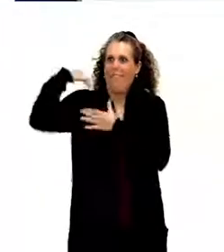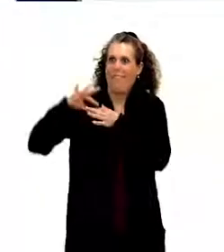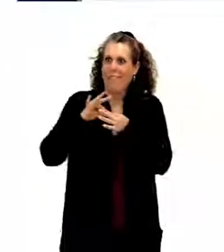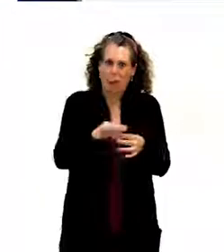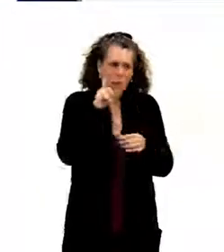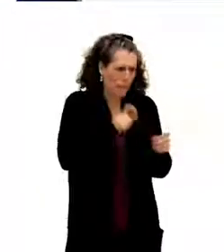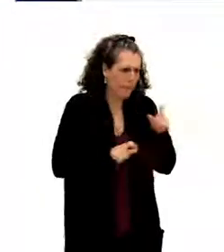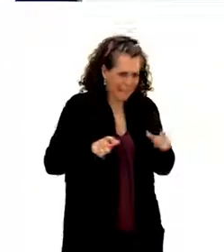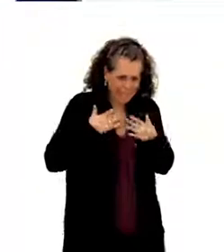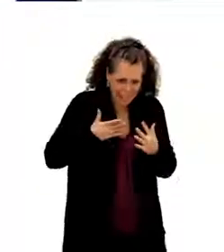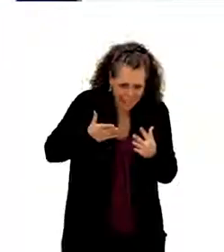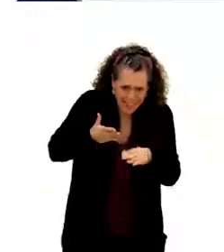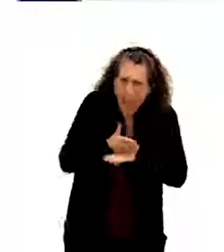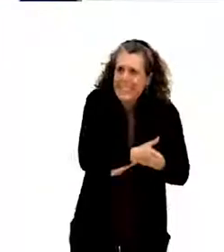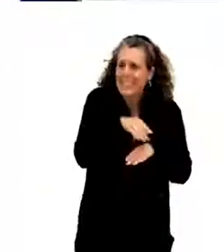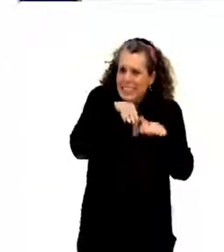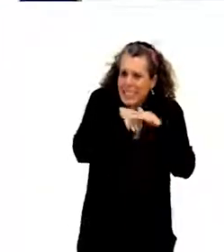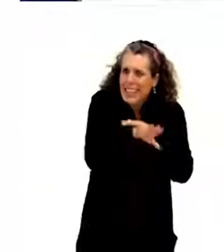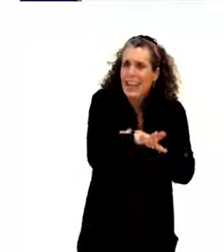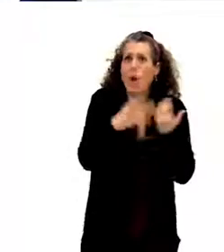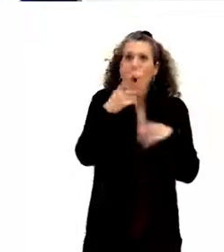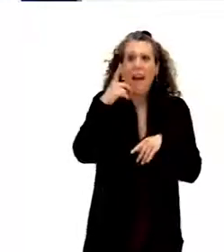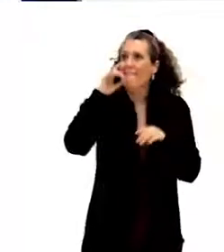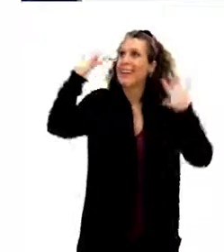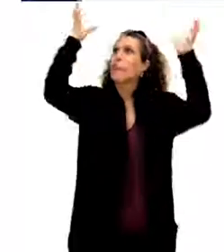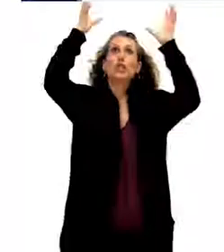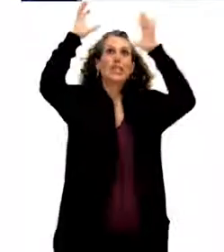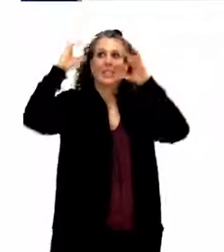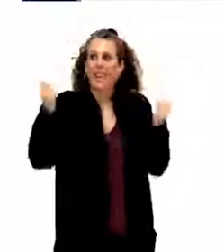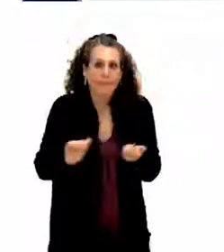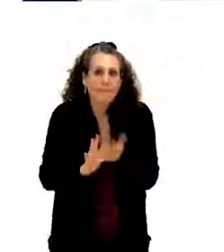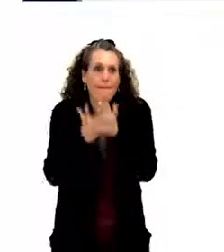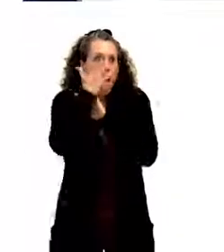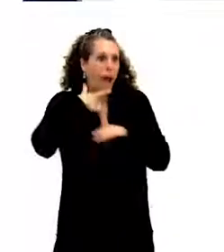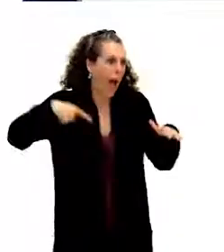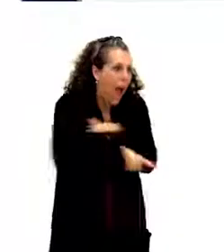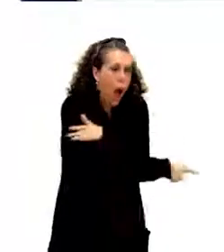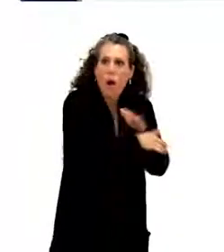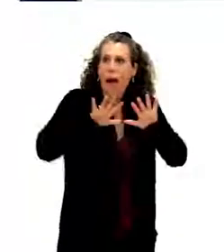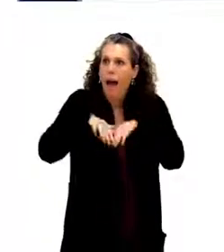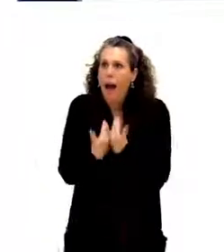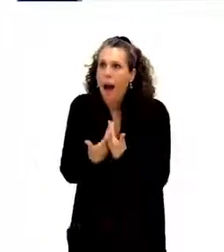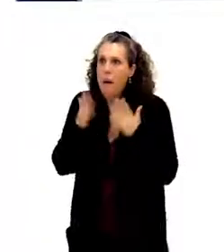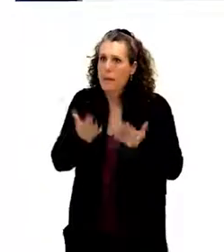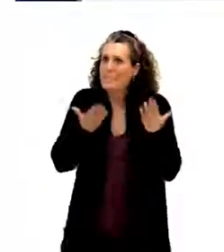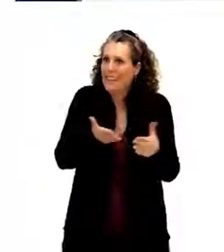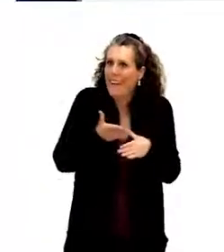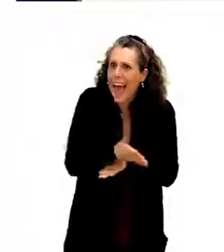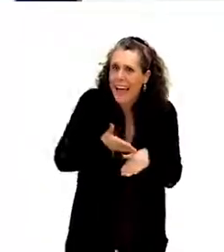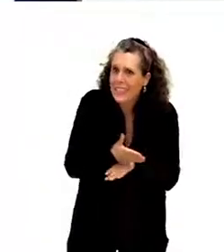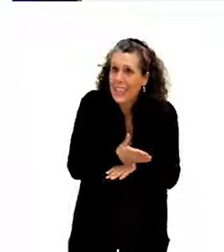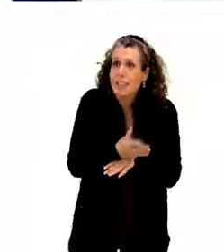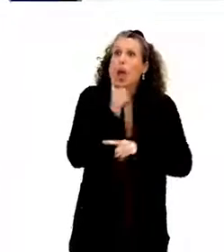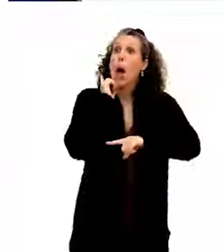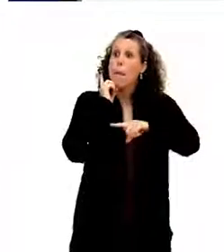for getting into the building, evacuating the building in case of hazard, and also providing access to all